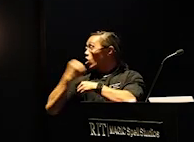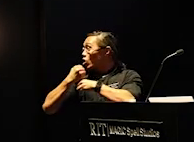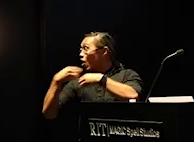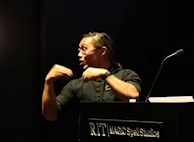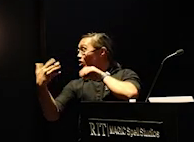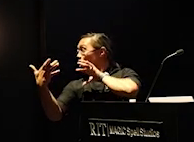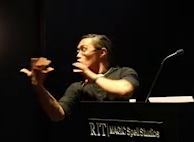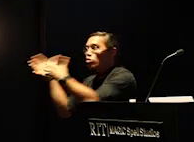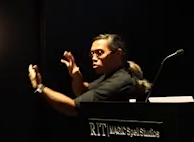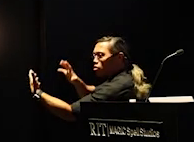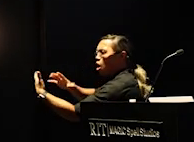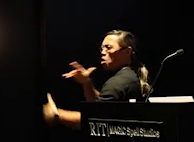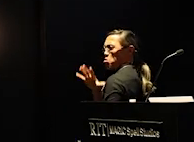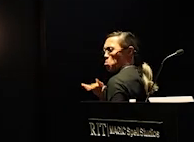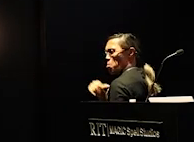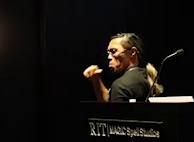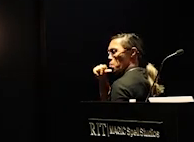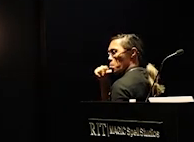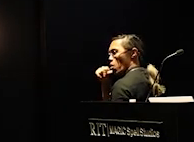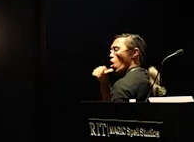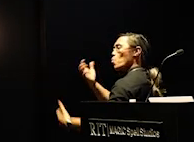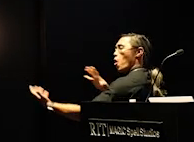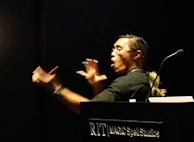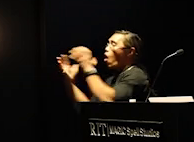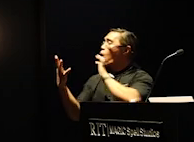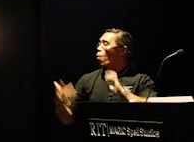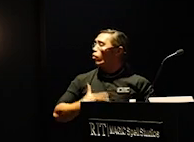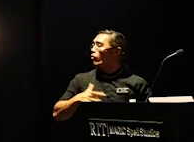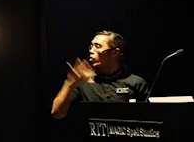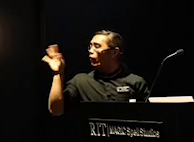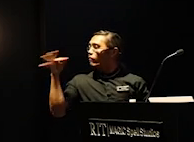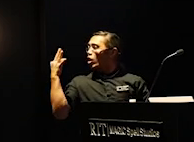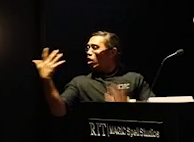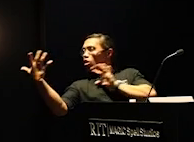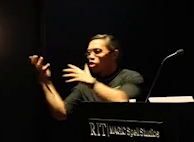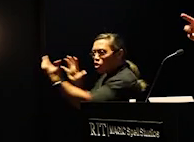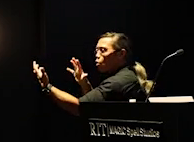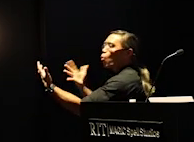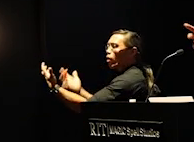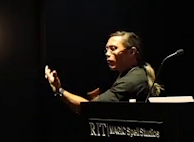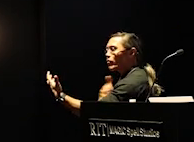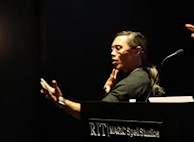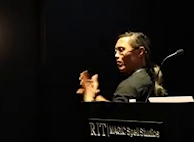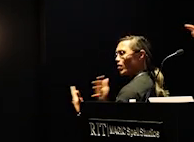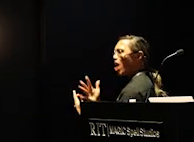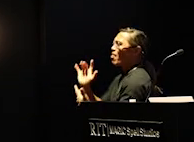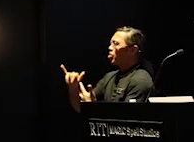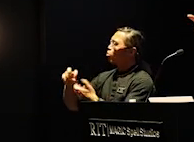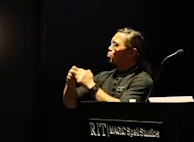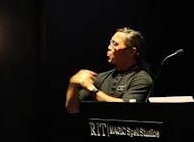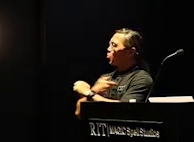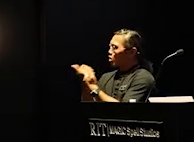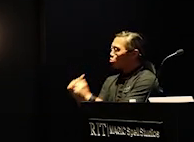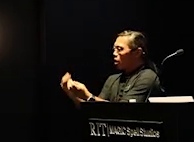feel French, and like this is also the public market at that time. We were the only restaurant. There's no Fiorella or Velvet